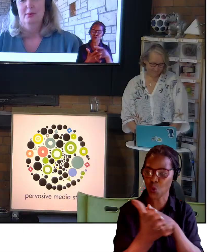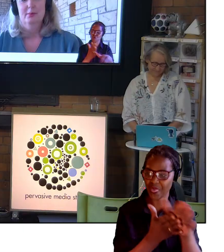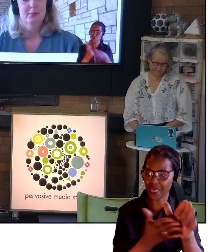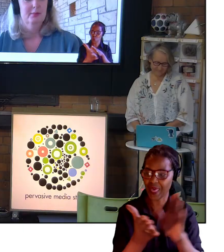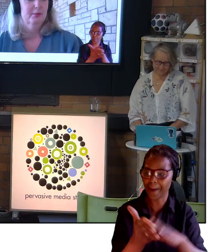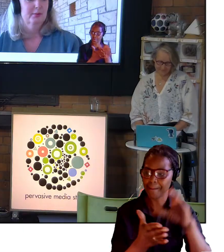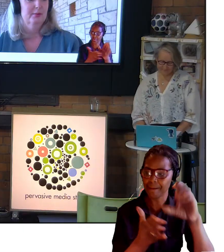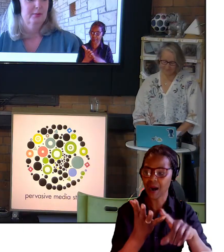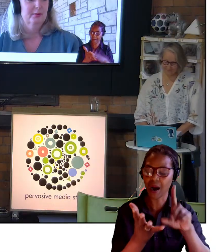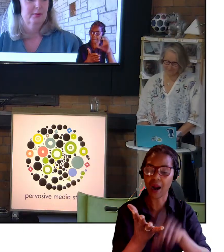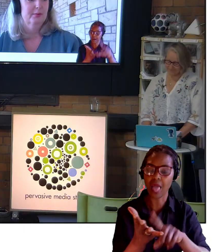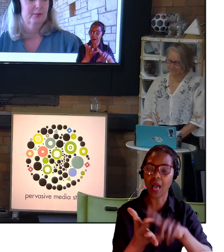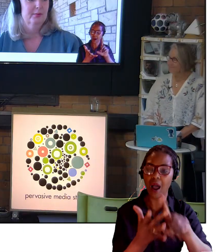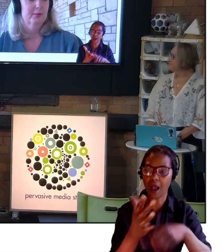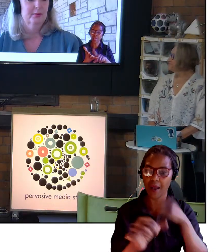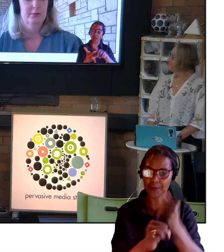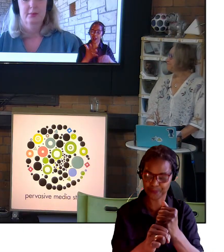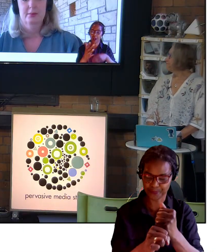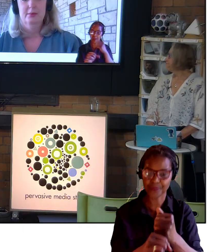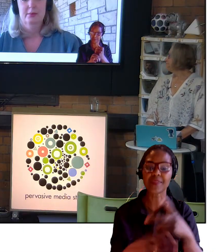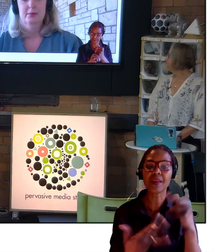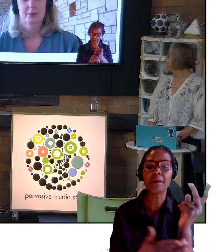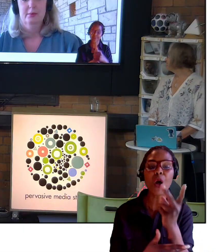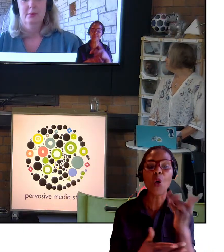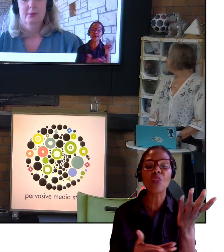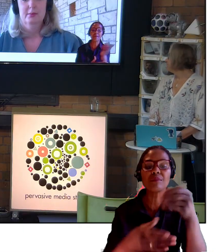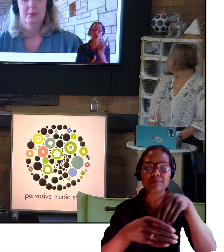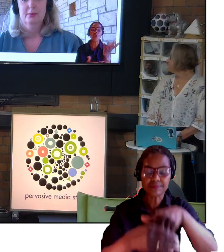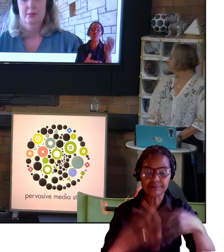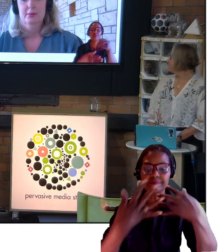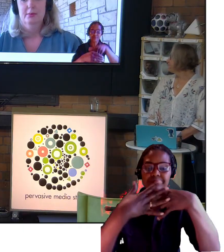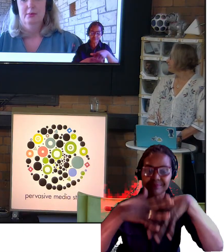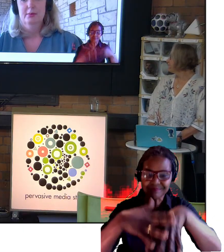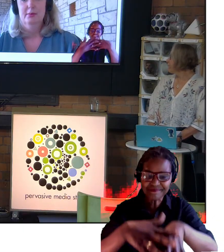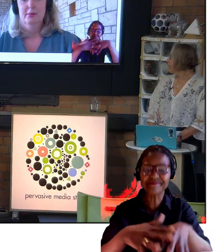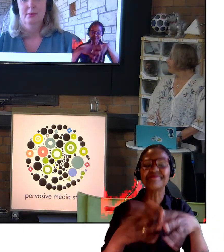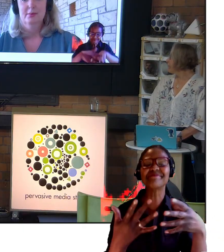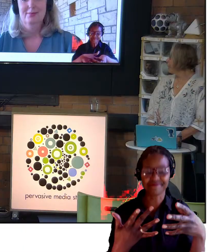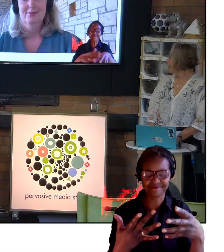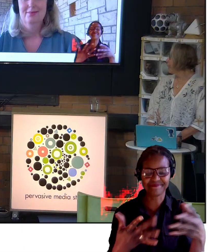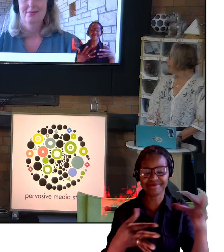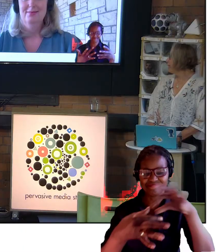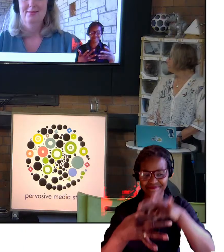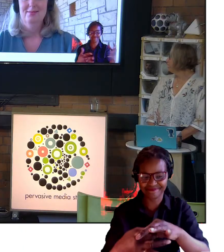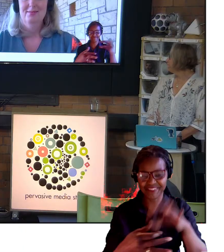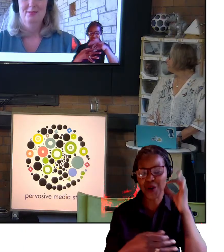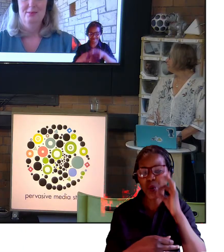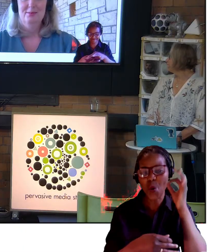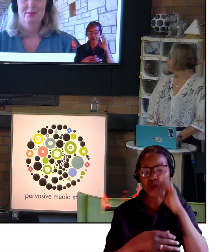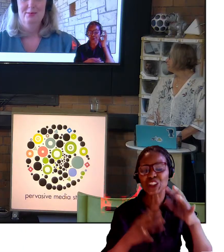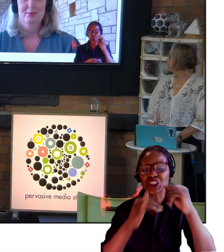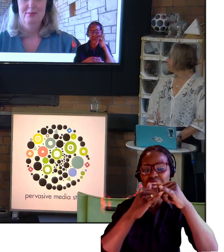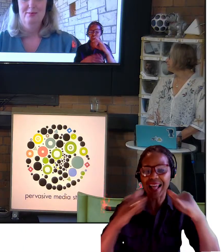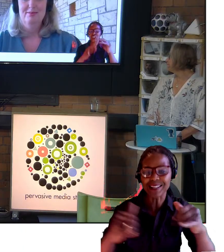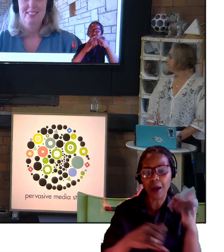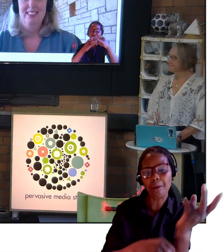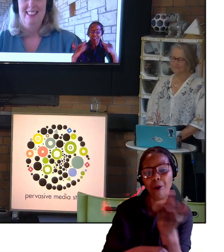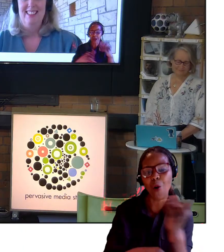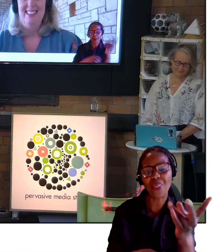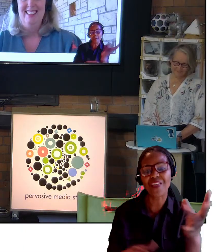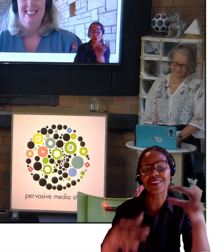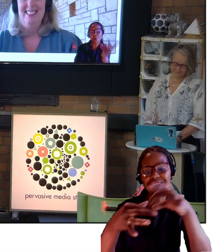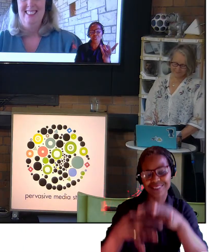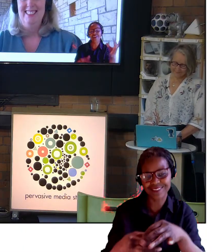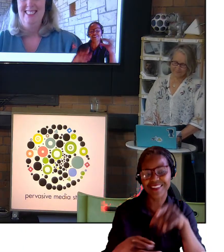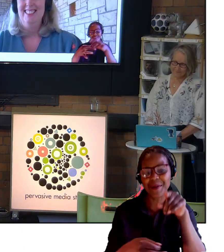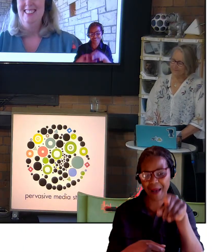Watershed. Ruth is the executive producer for Immersive Arts, also based at Watershed, but in a slightly more remote, virtual way.